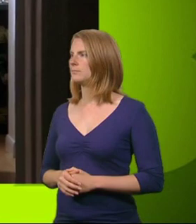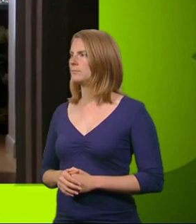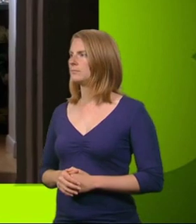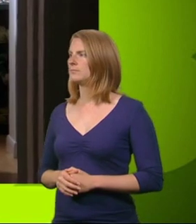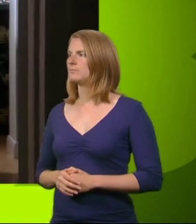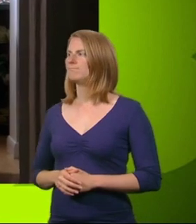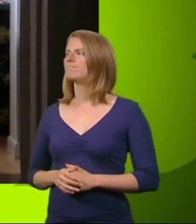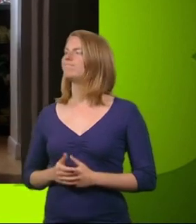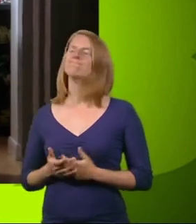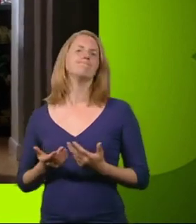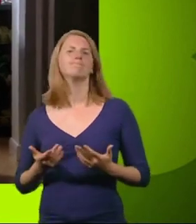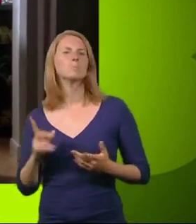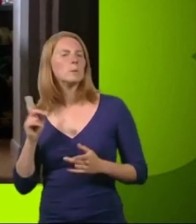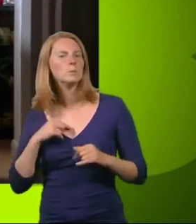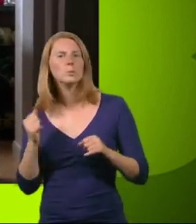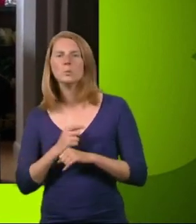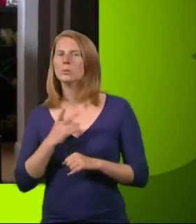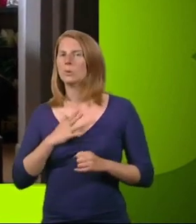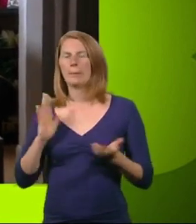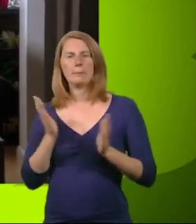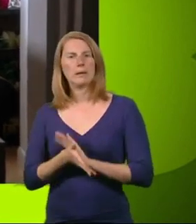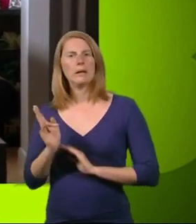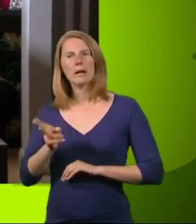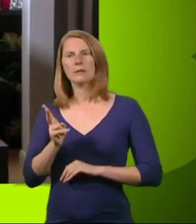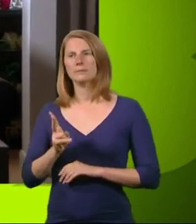Whatever we do, we can't make any more mess.